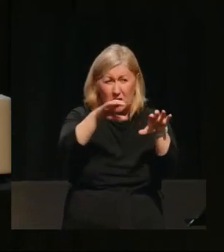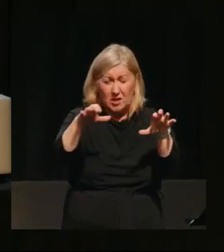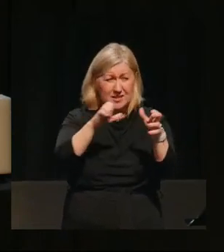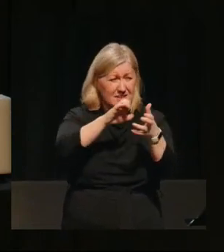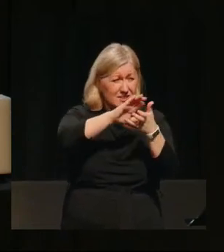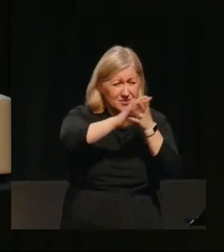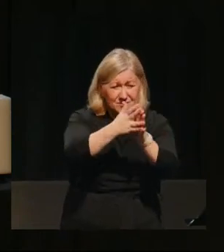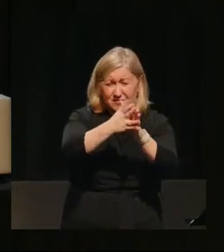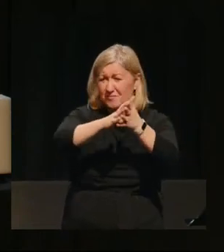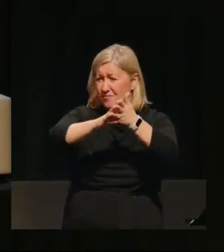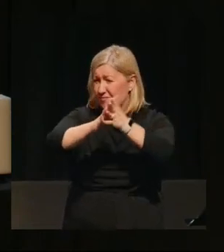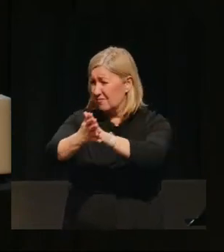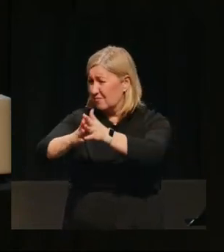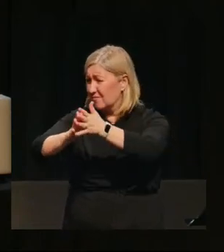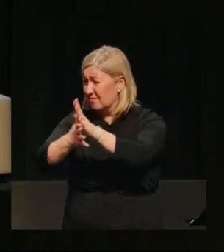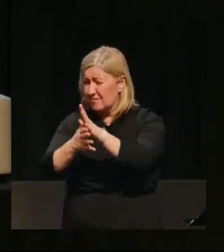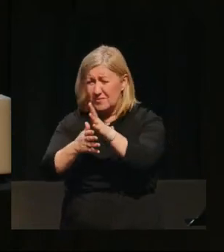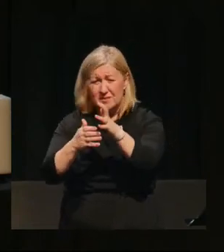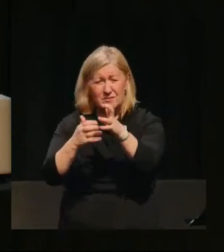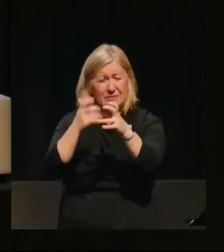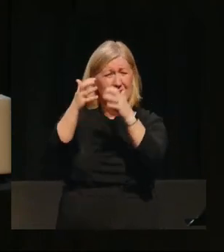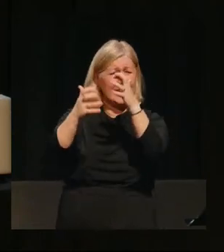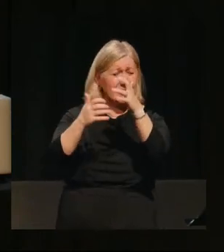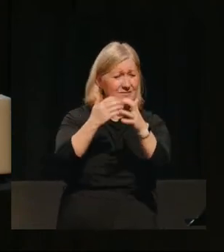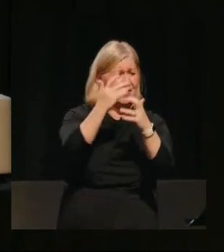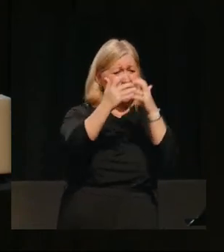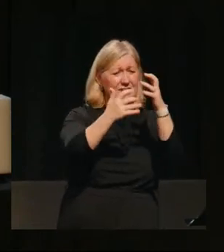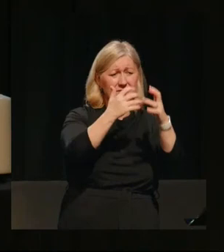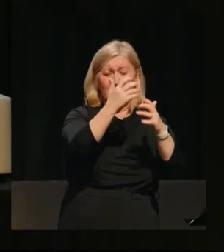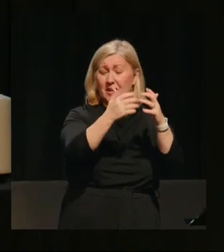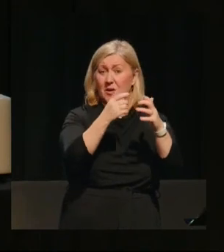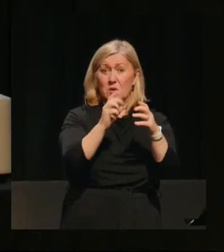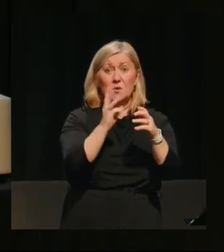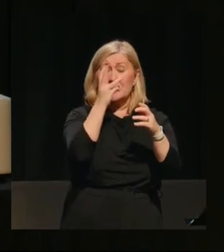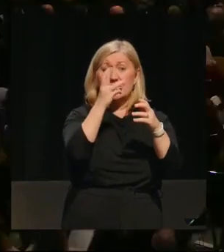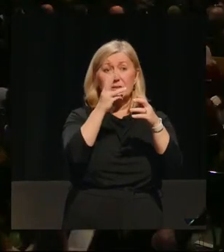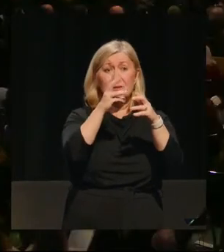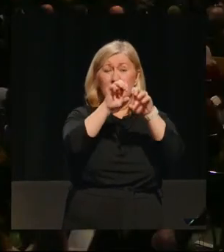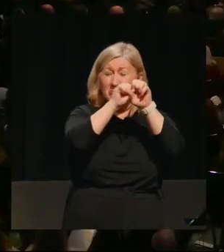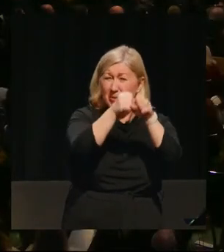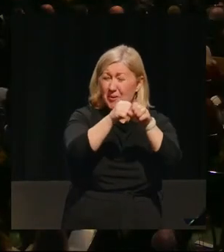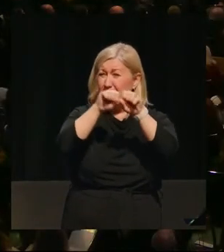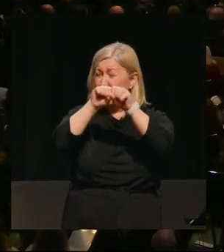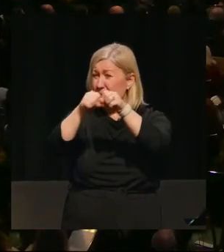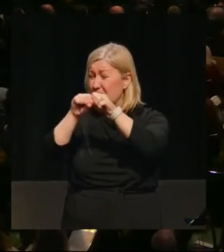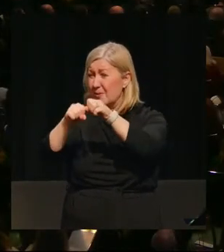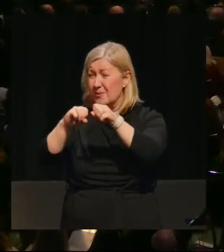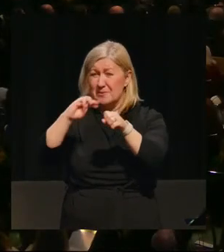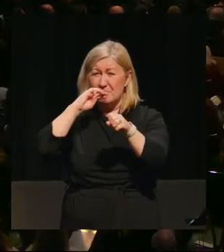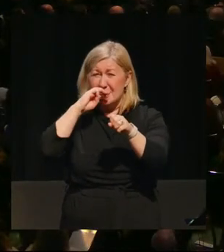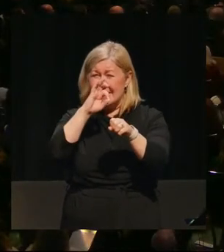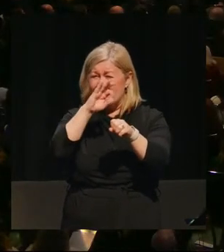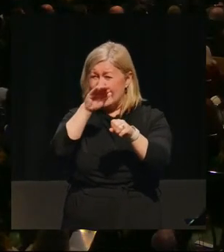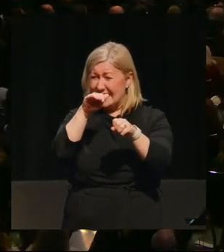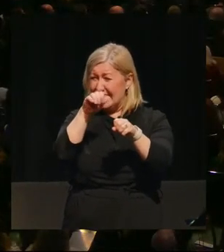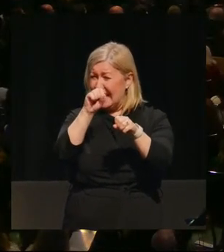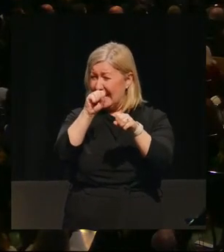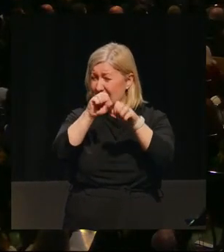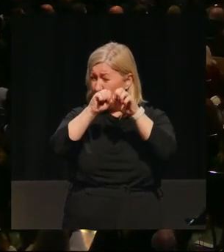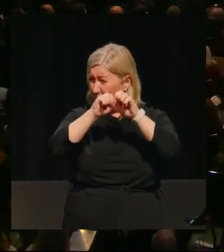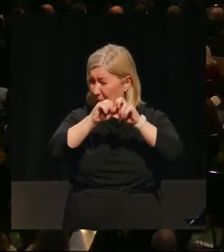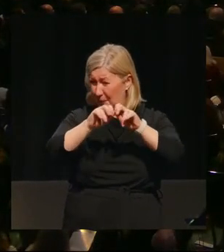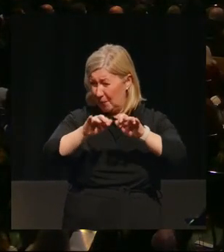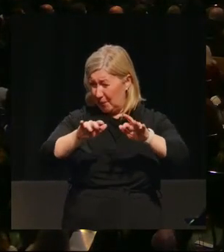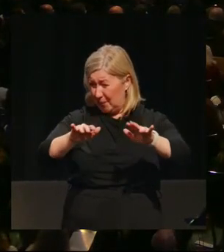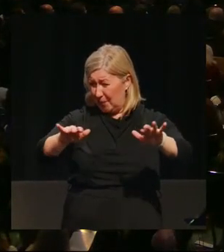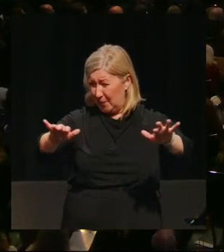and set ablaze. Windows were smashed, leaving the streets strewn with glass.